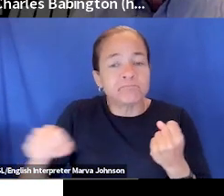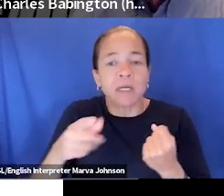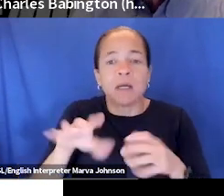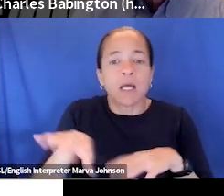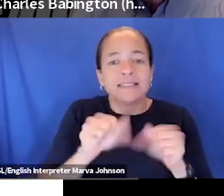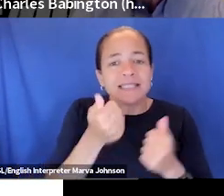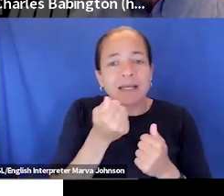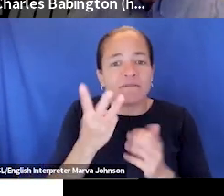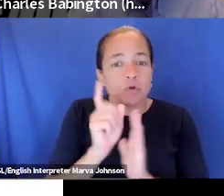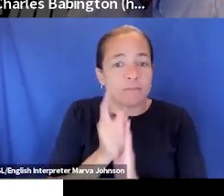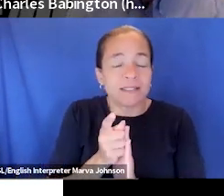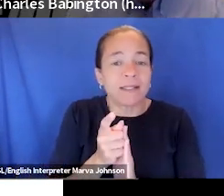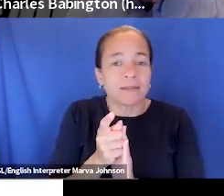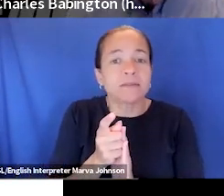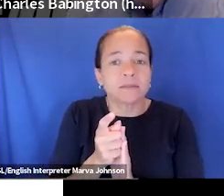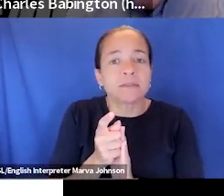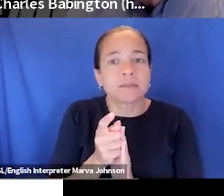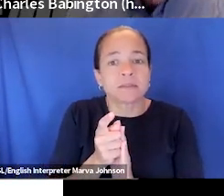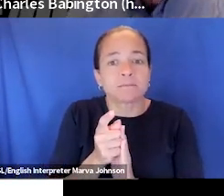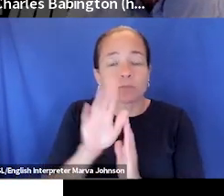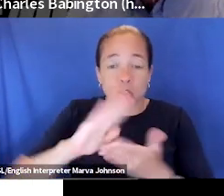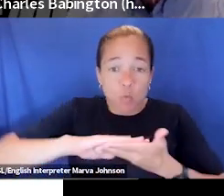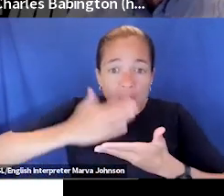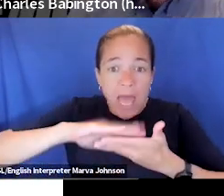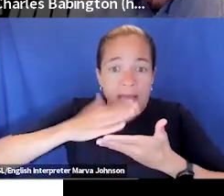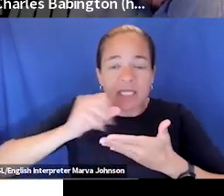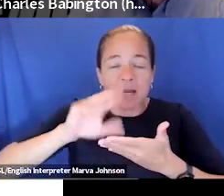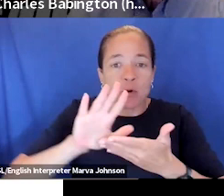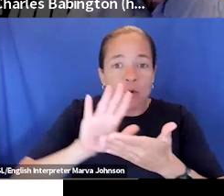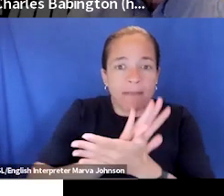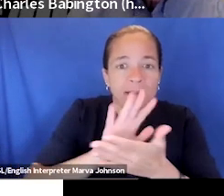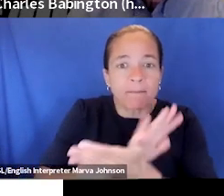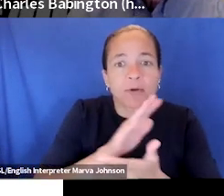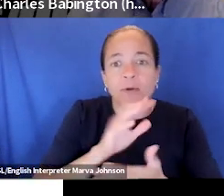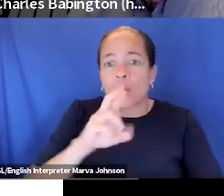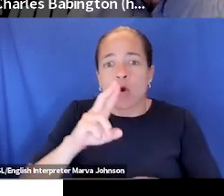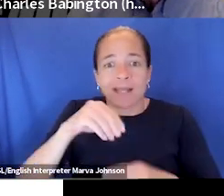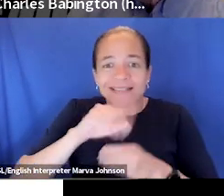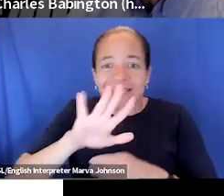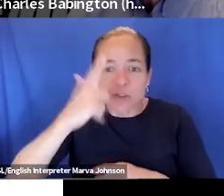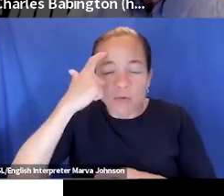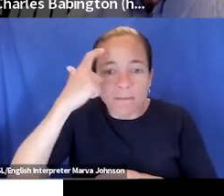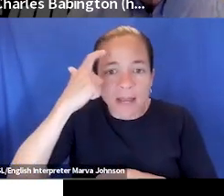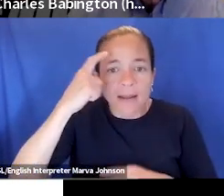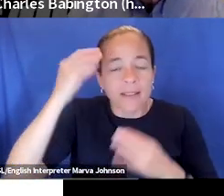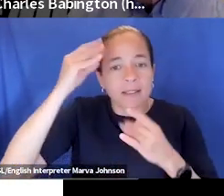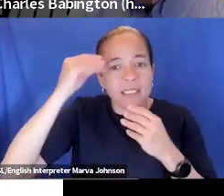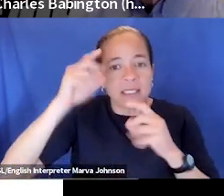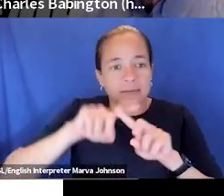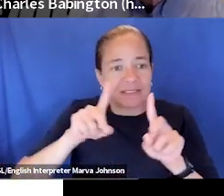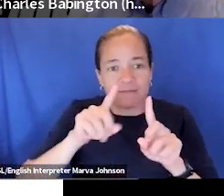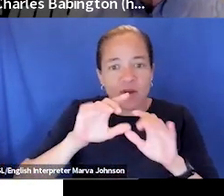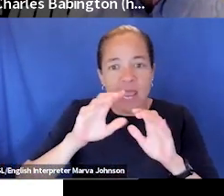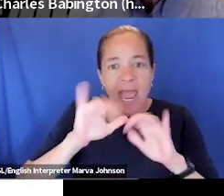you to, on your laptop or with a piece of paper or just in your head, think about some ways that you could cut this